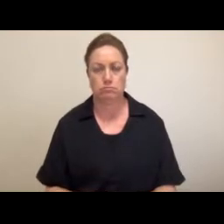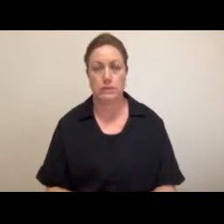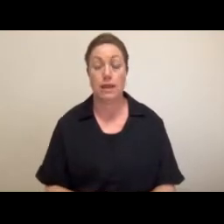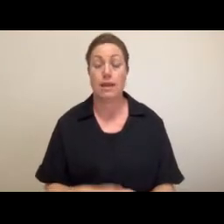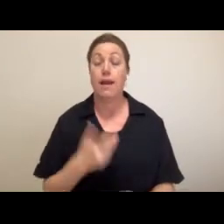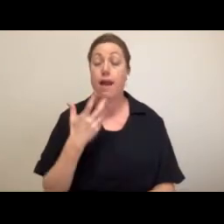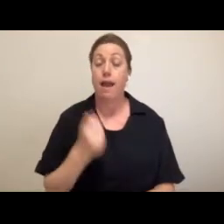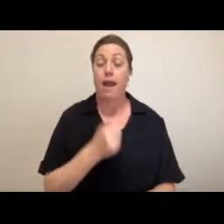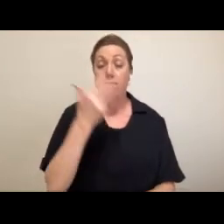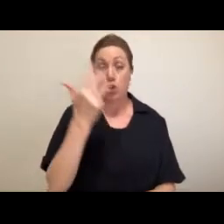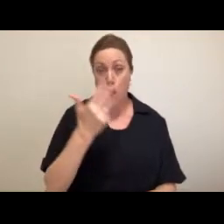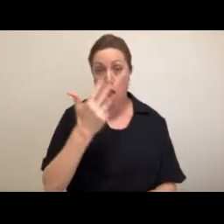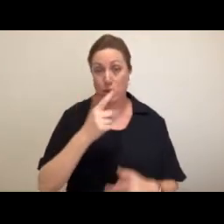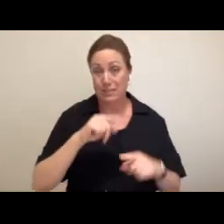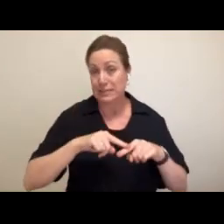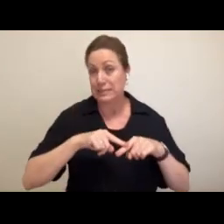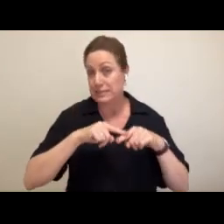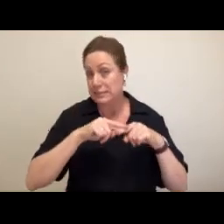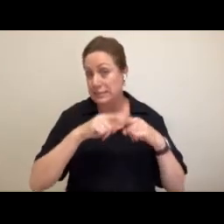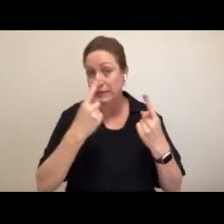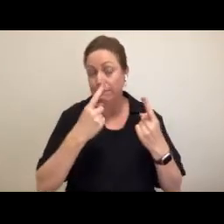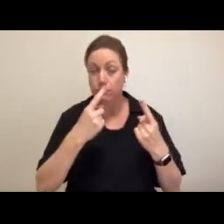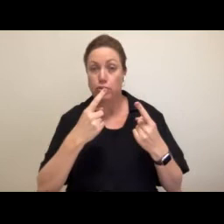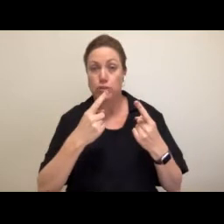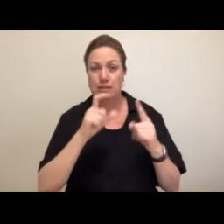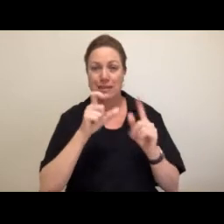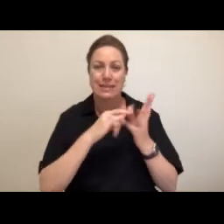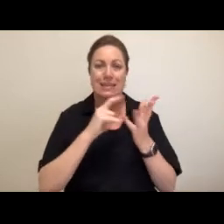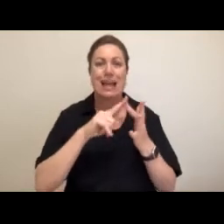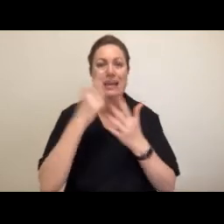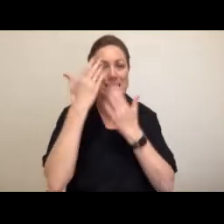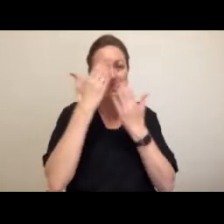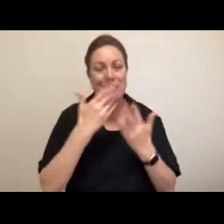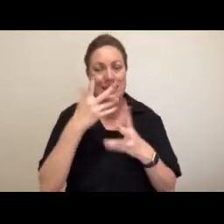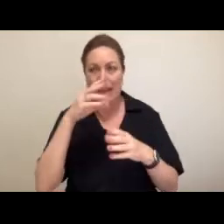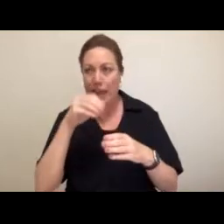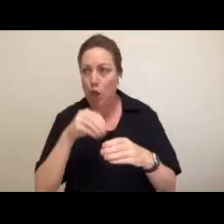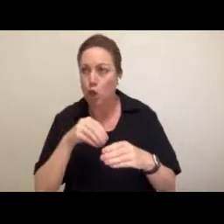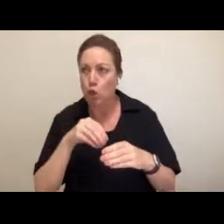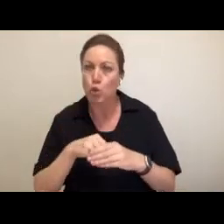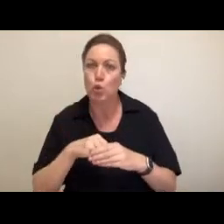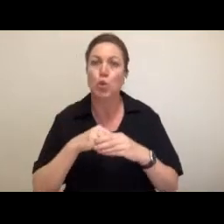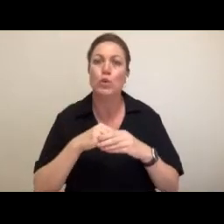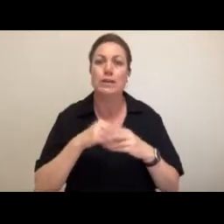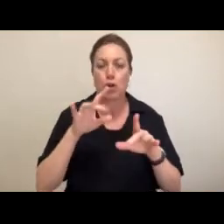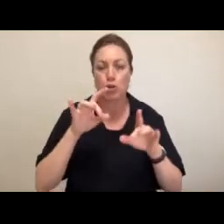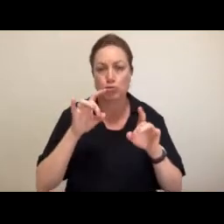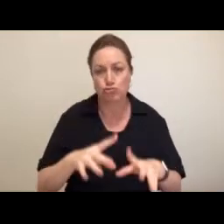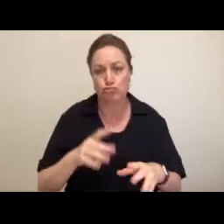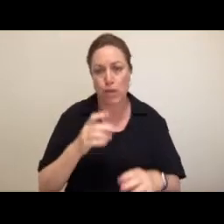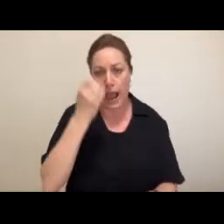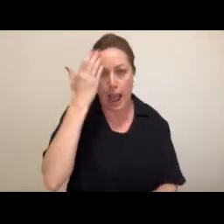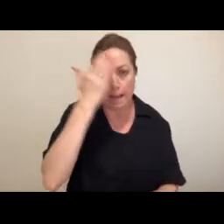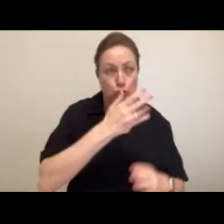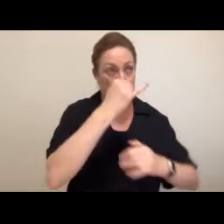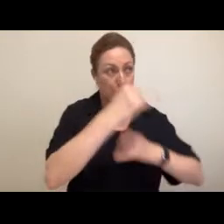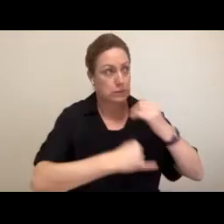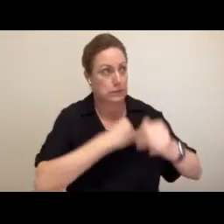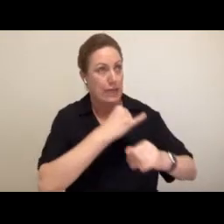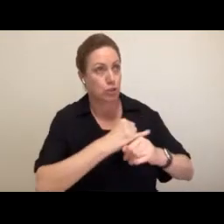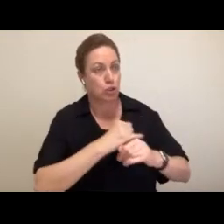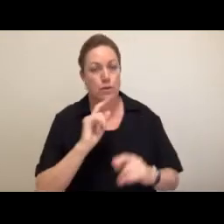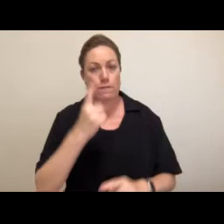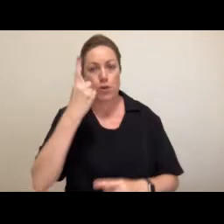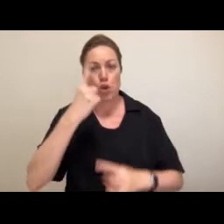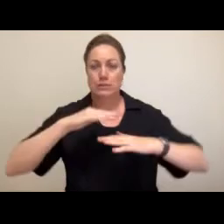public artworks, including Australian, international and First Nations examples, and we hope artists find these useful as they go from